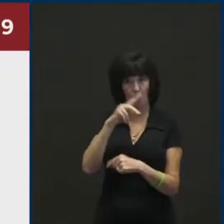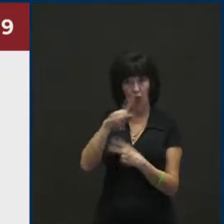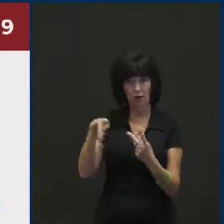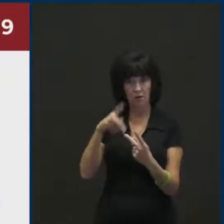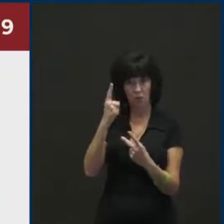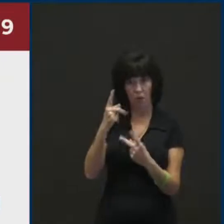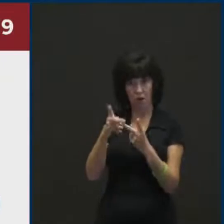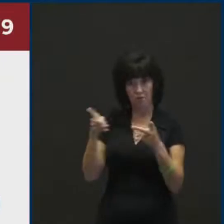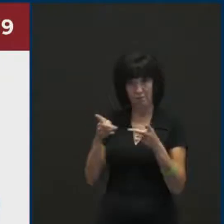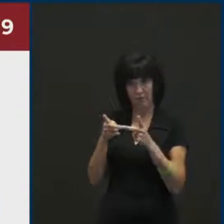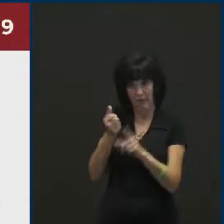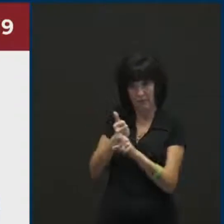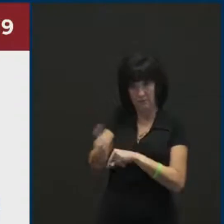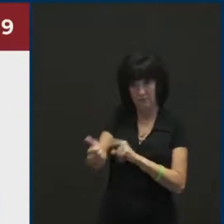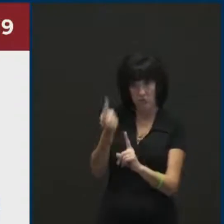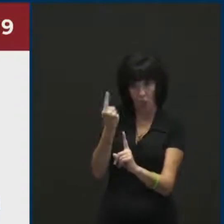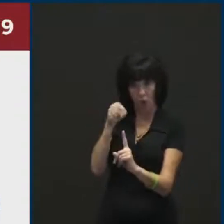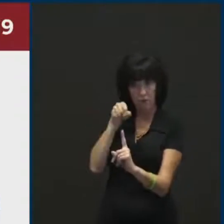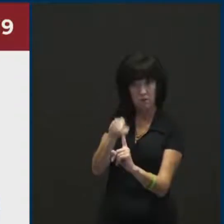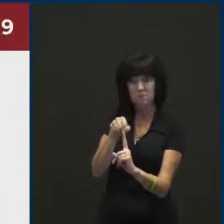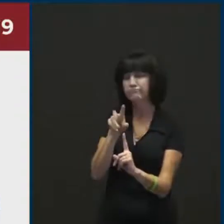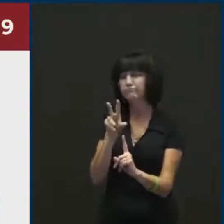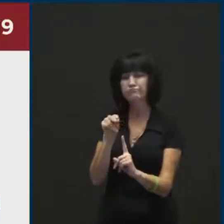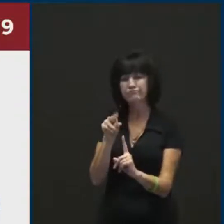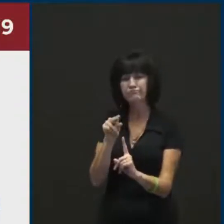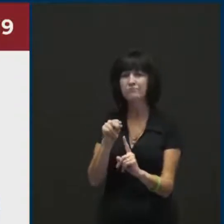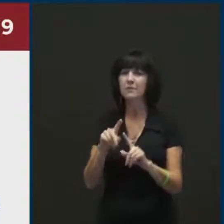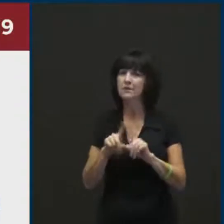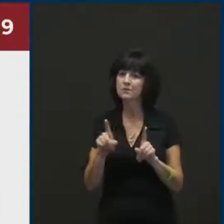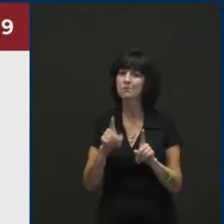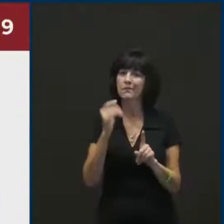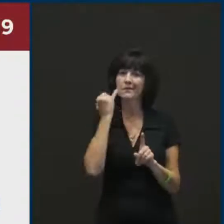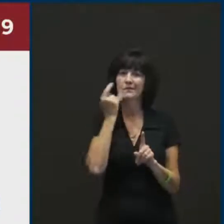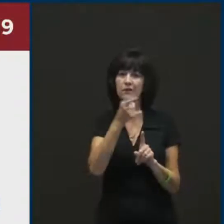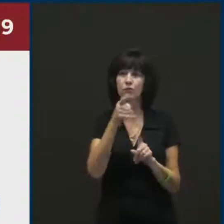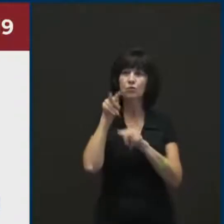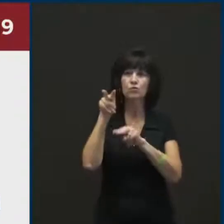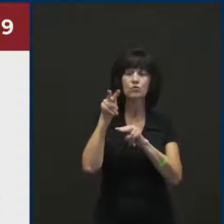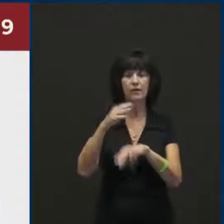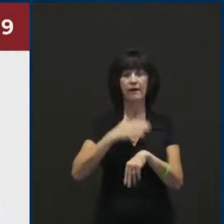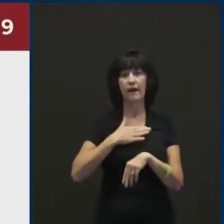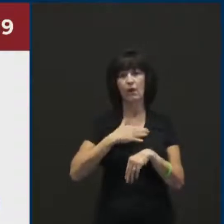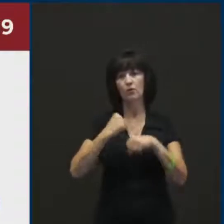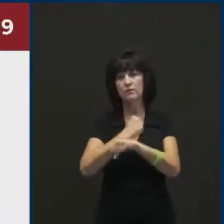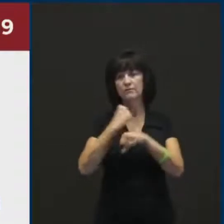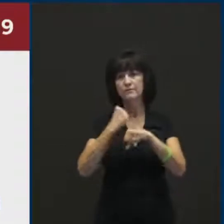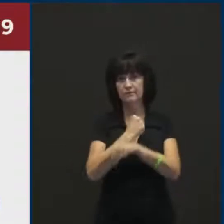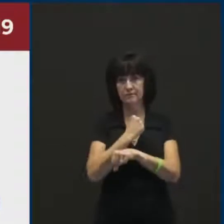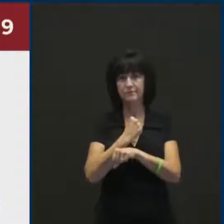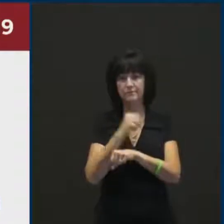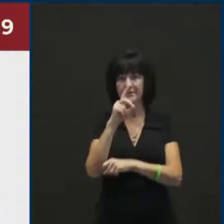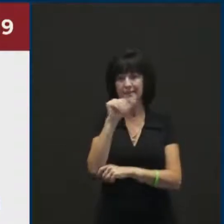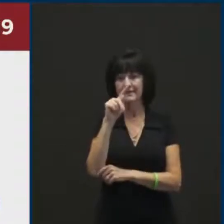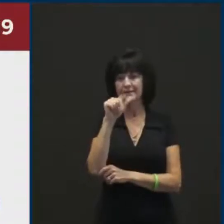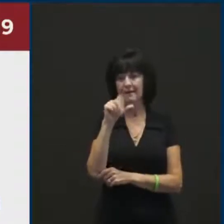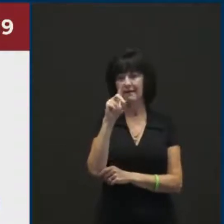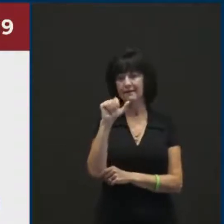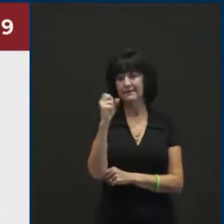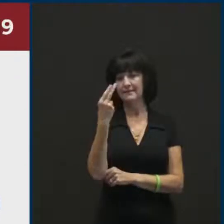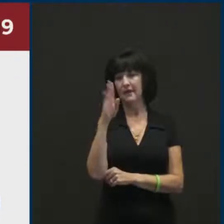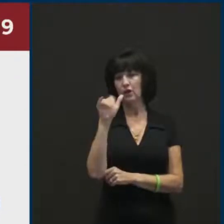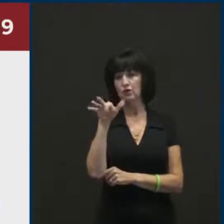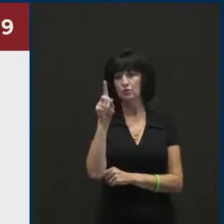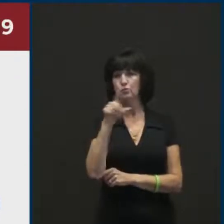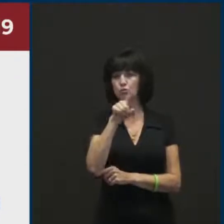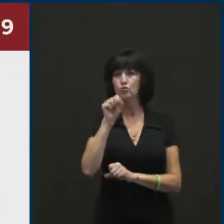in Sussex, but higher levels. If you follow our data dashboard, you can go to jump to locations, which is on